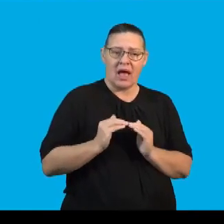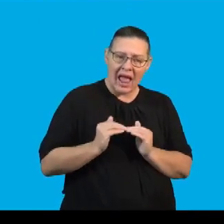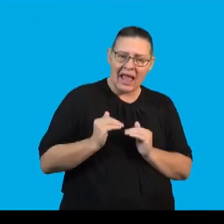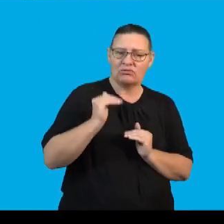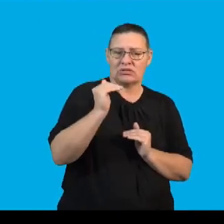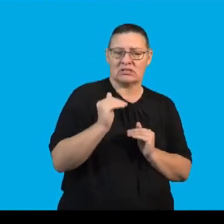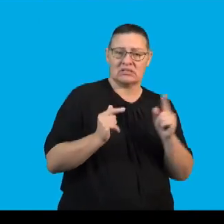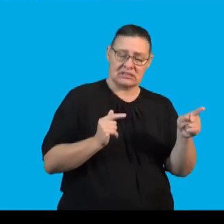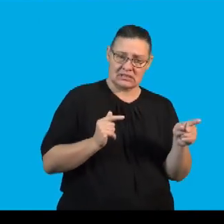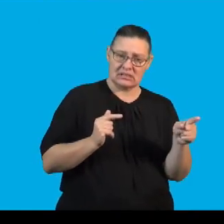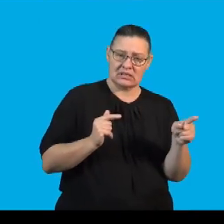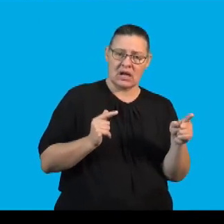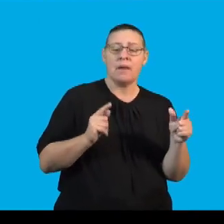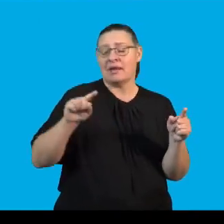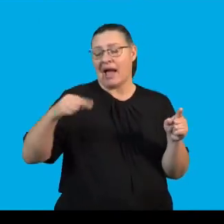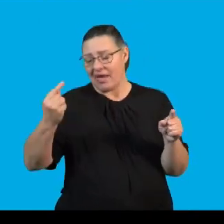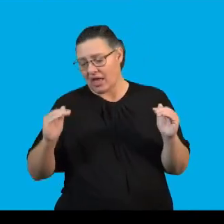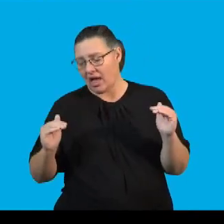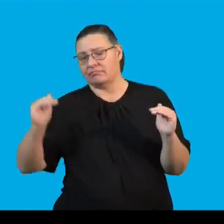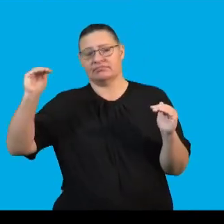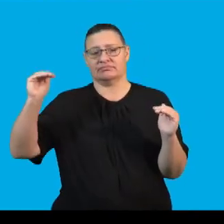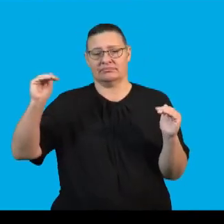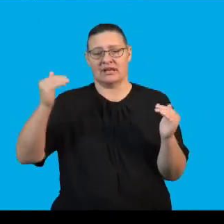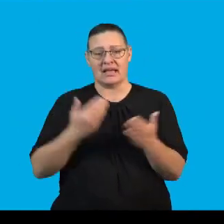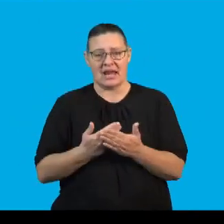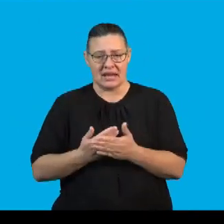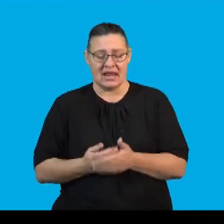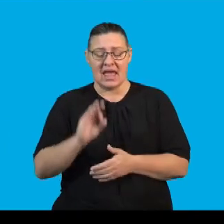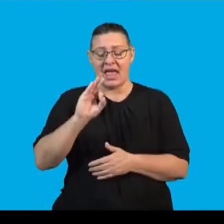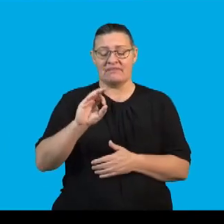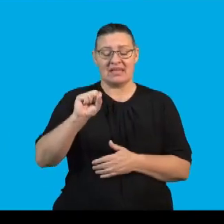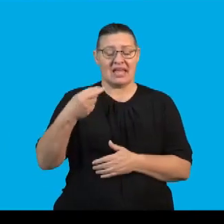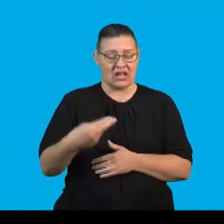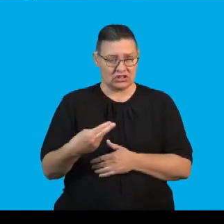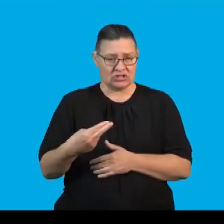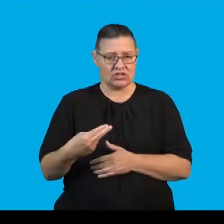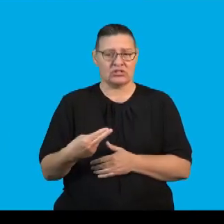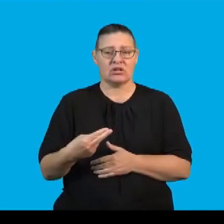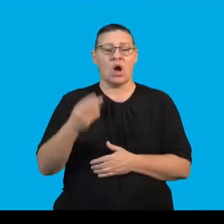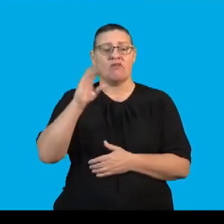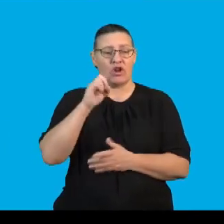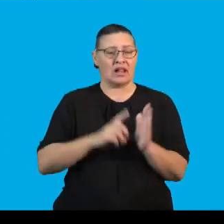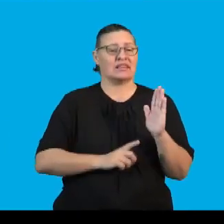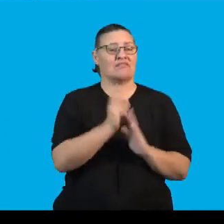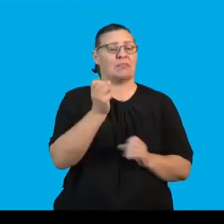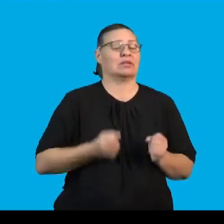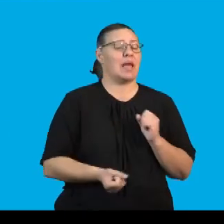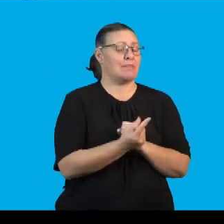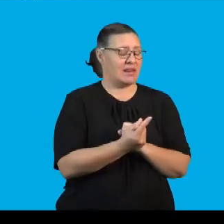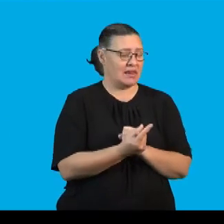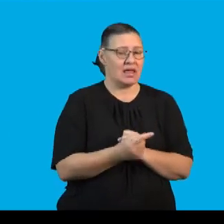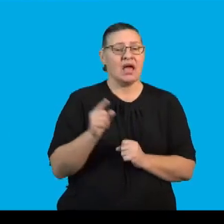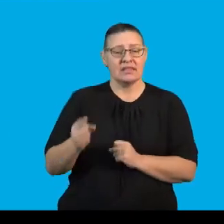an increase in one can cause an increase in another. E.g., FSH causes follicle